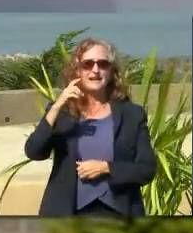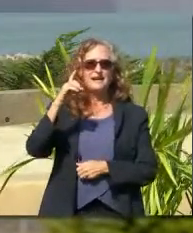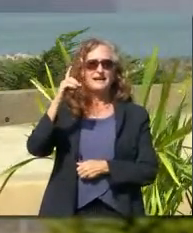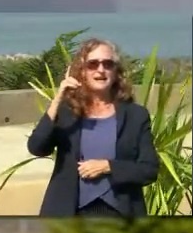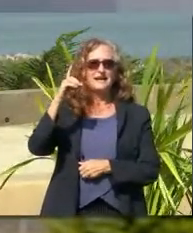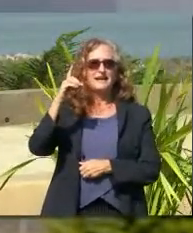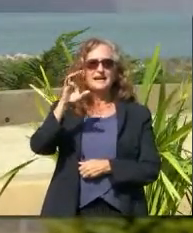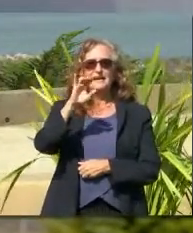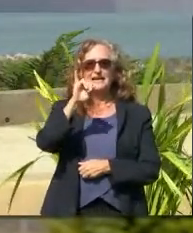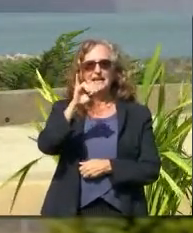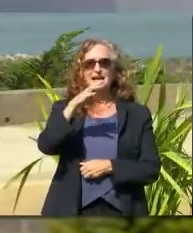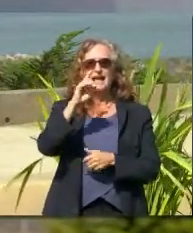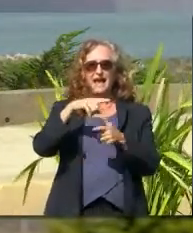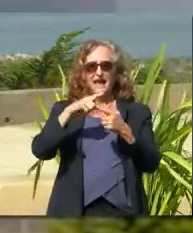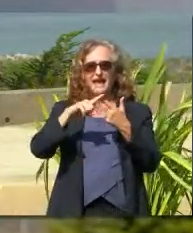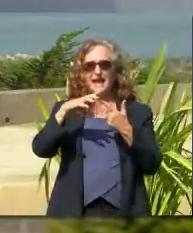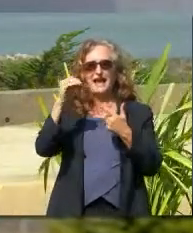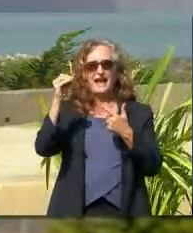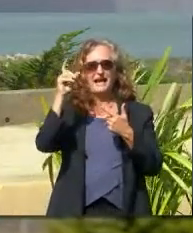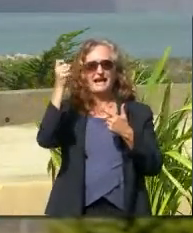Governor Inslee.